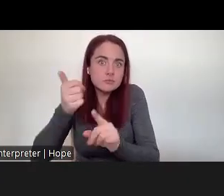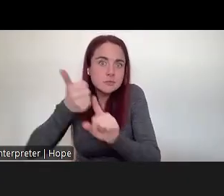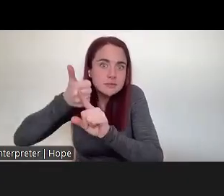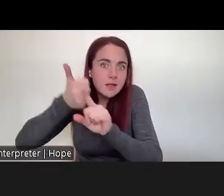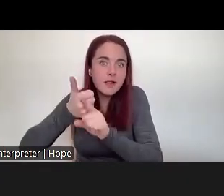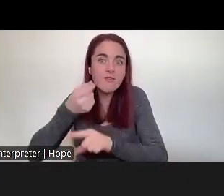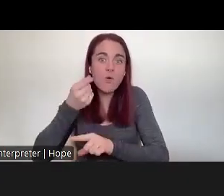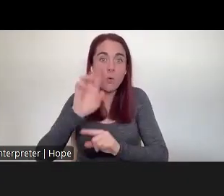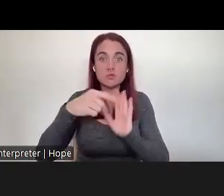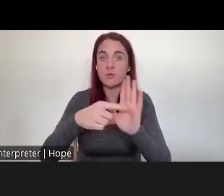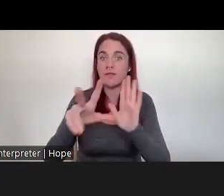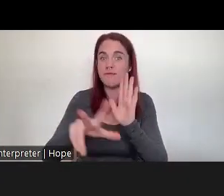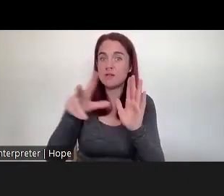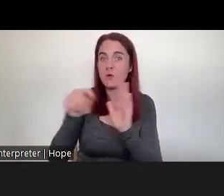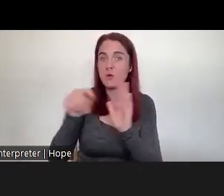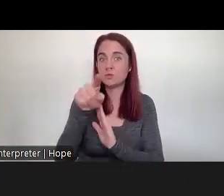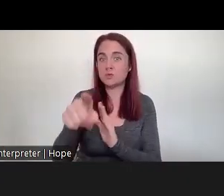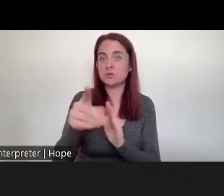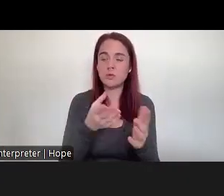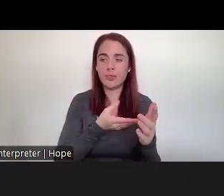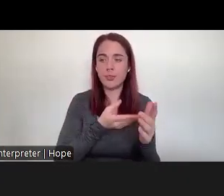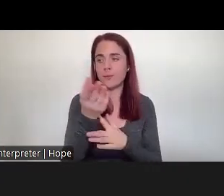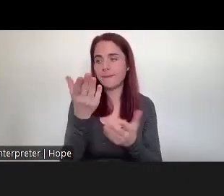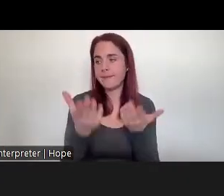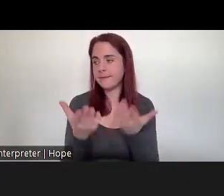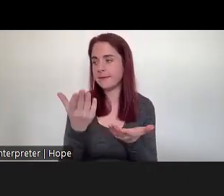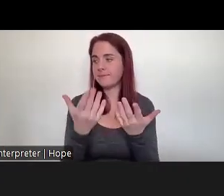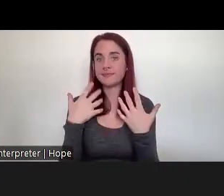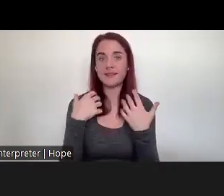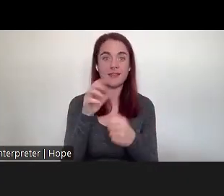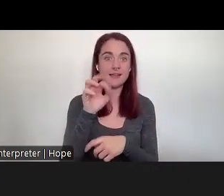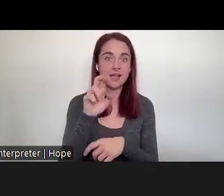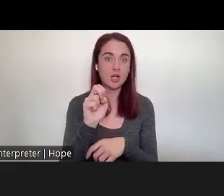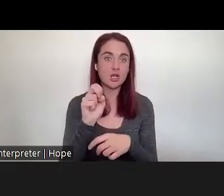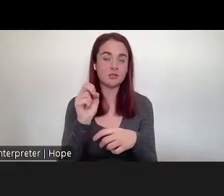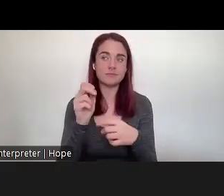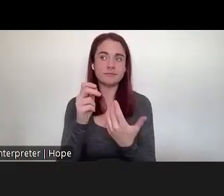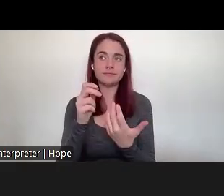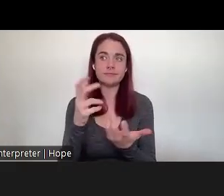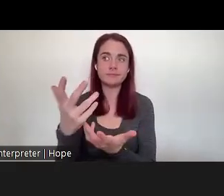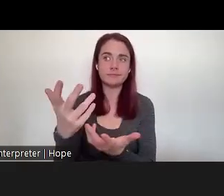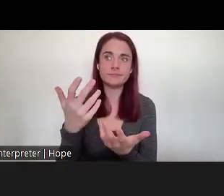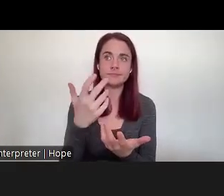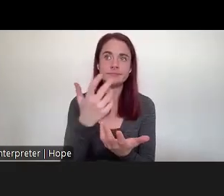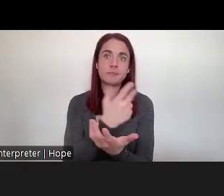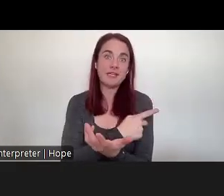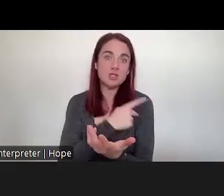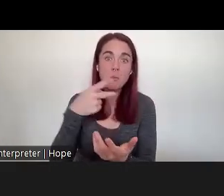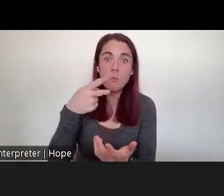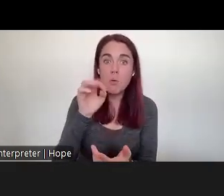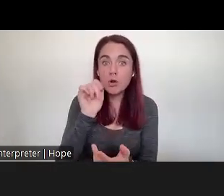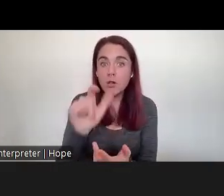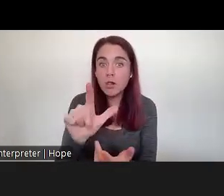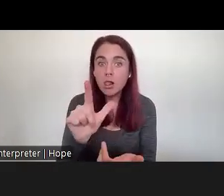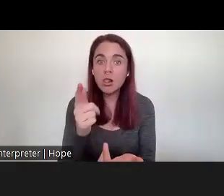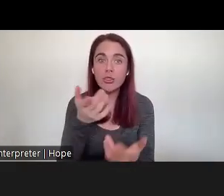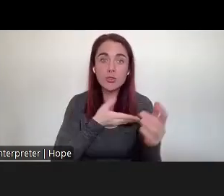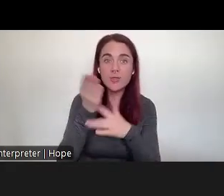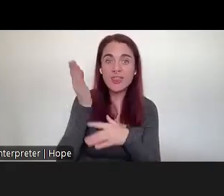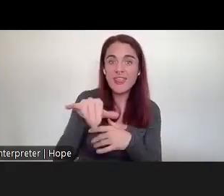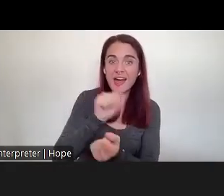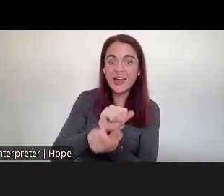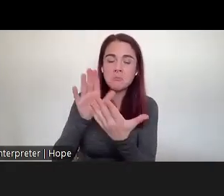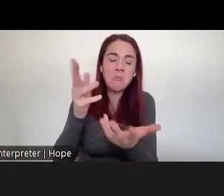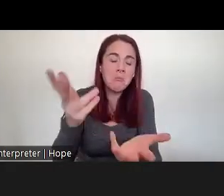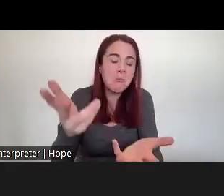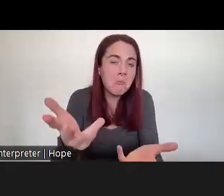of parents through, say, the Healthcare Network's patient portal, and communications through that method.